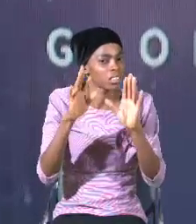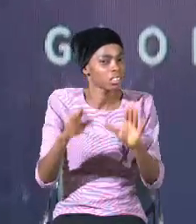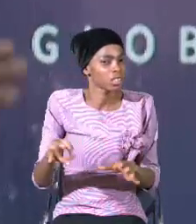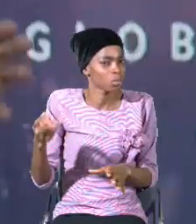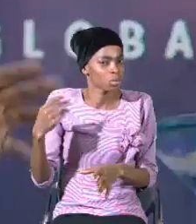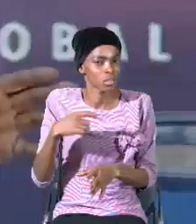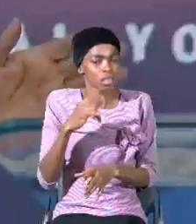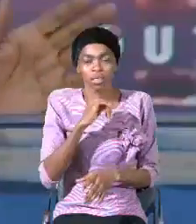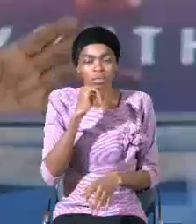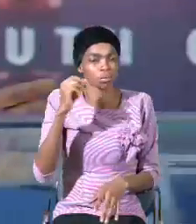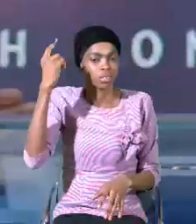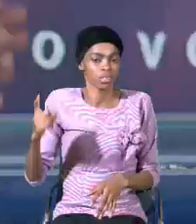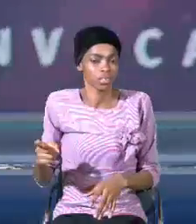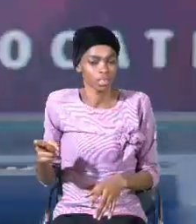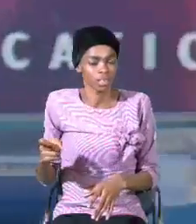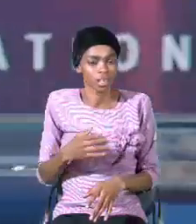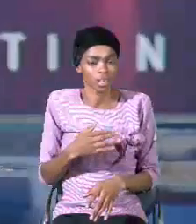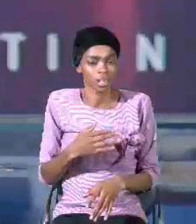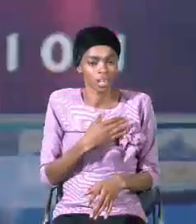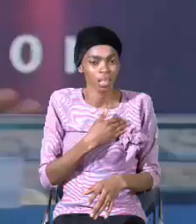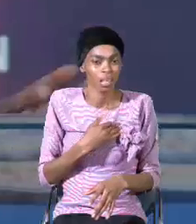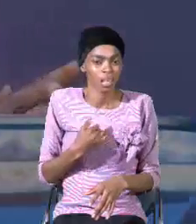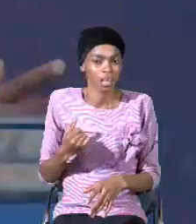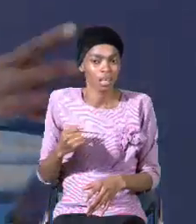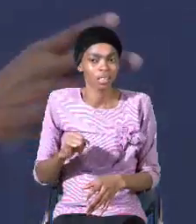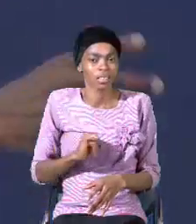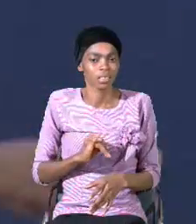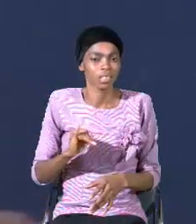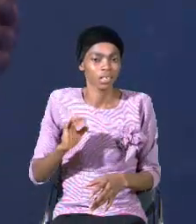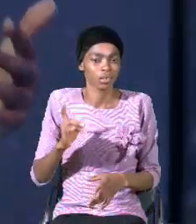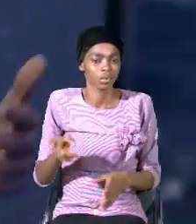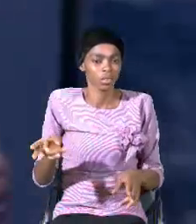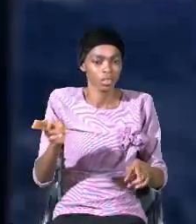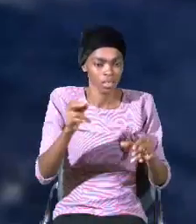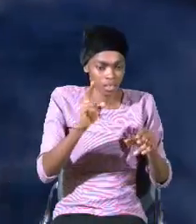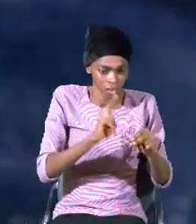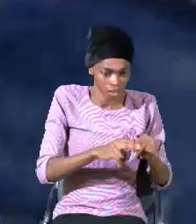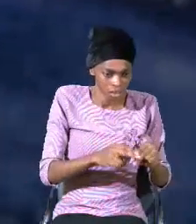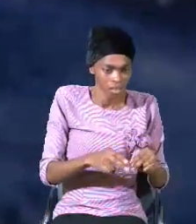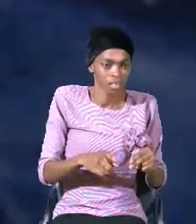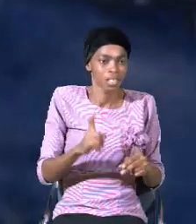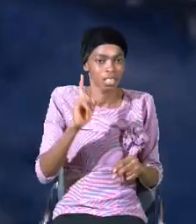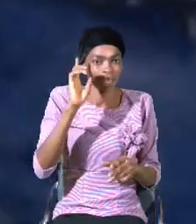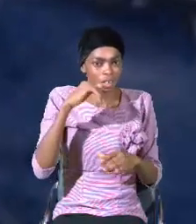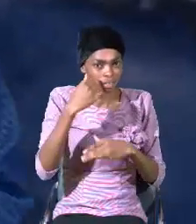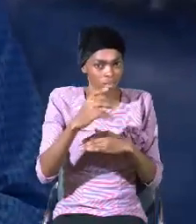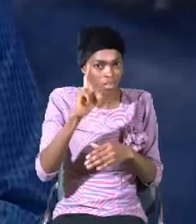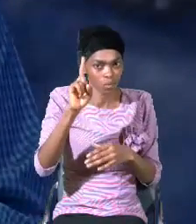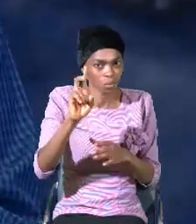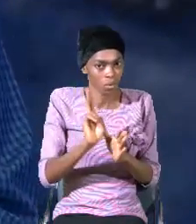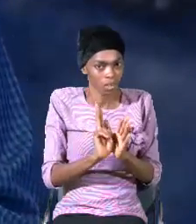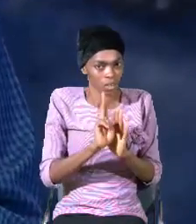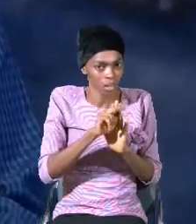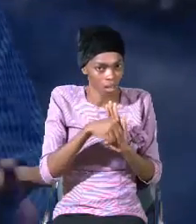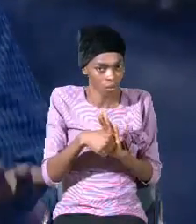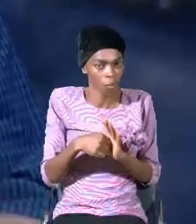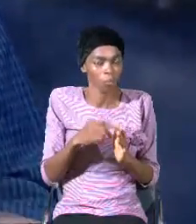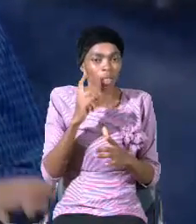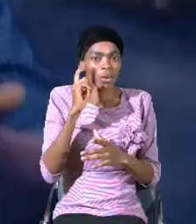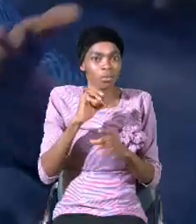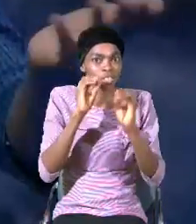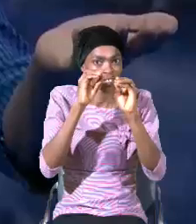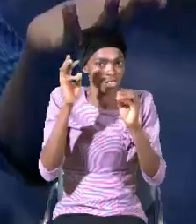nothing. And then we'll sit down for the next 1 hour, and I will teach him again what the teacher, the lecturer,